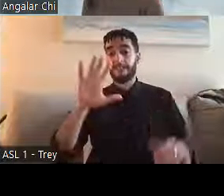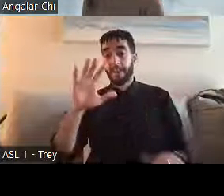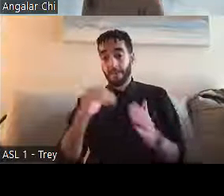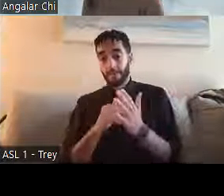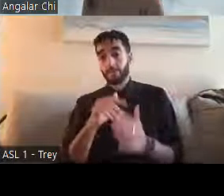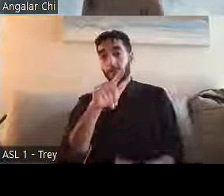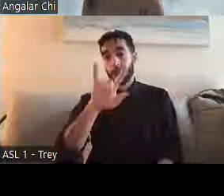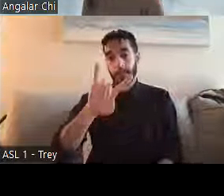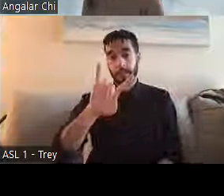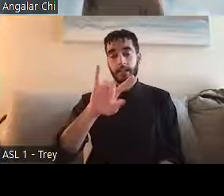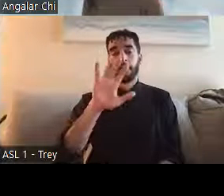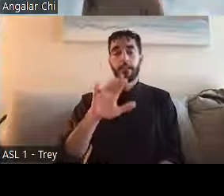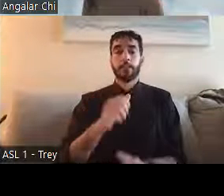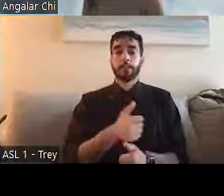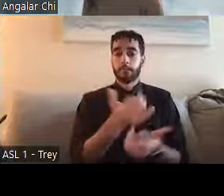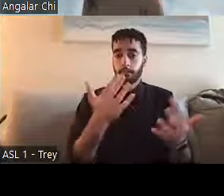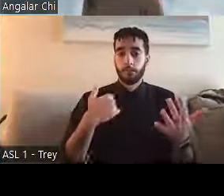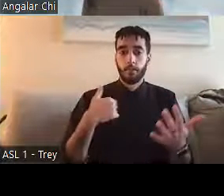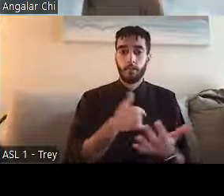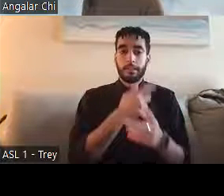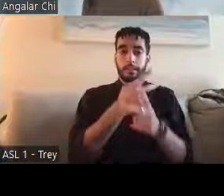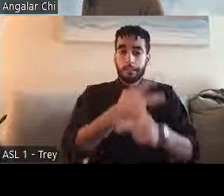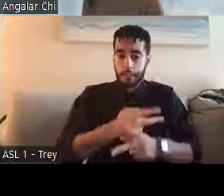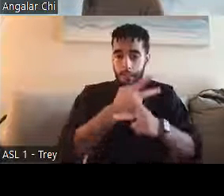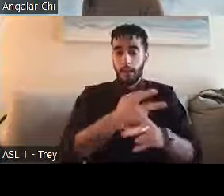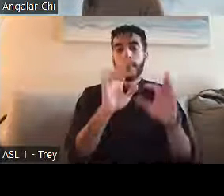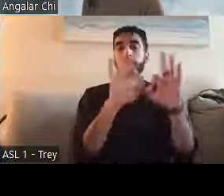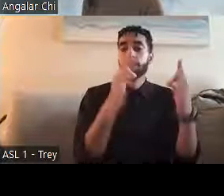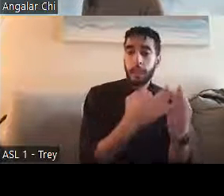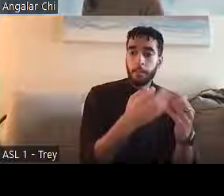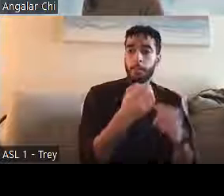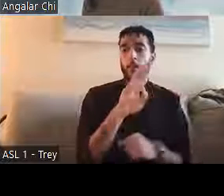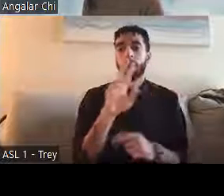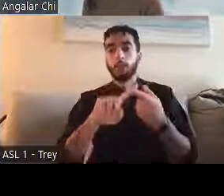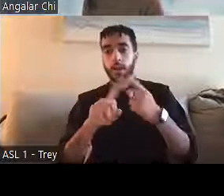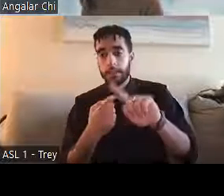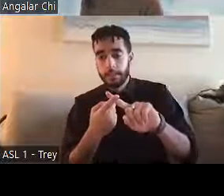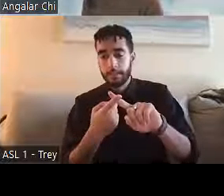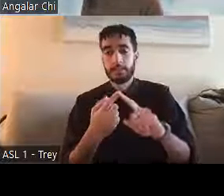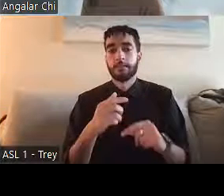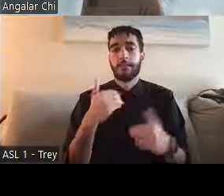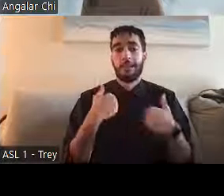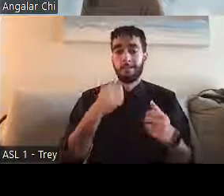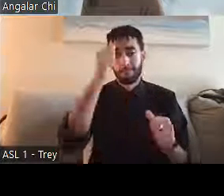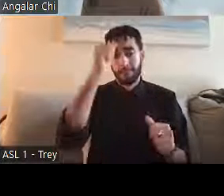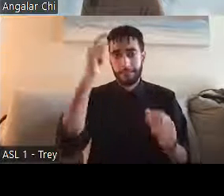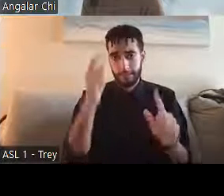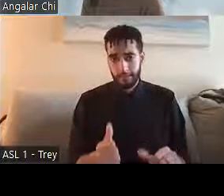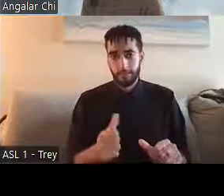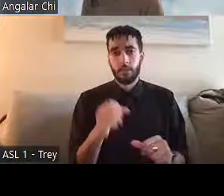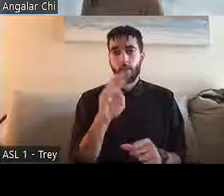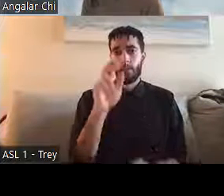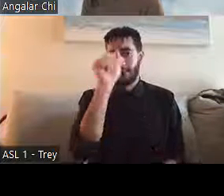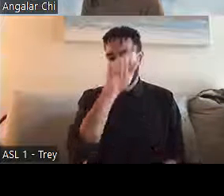they provided care to family members or friends with Alzheimer's disease or AD, other dementia, or